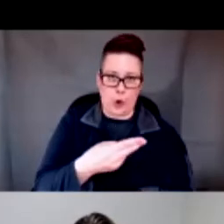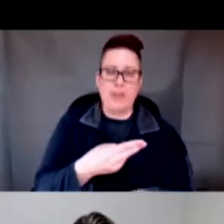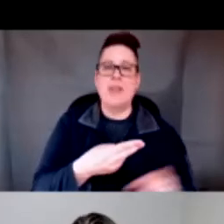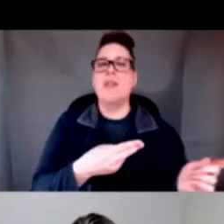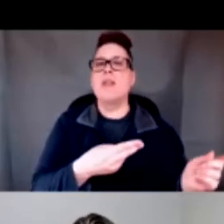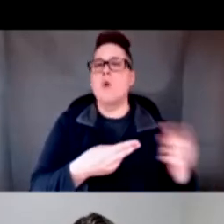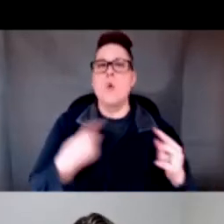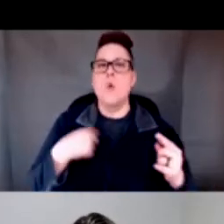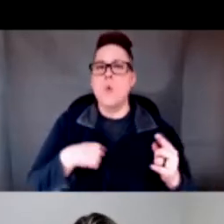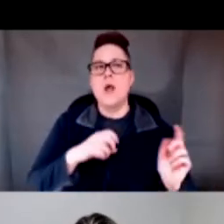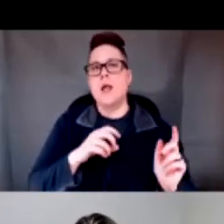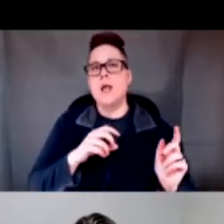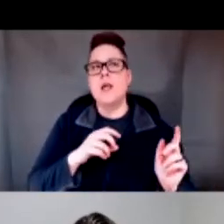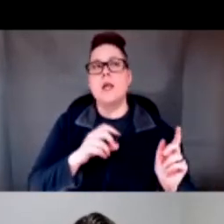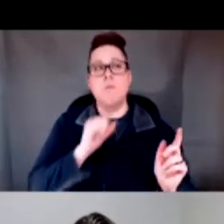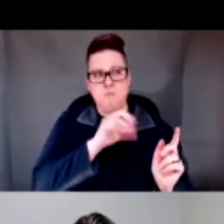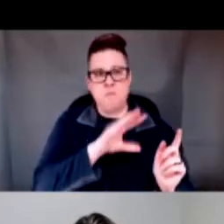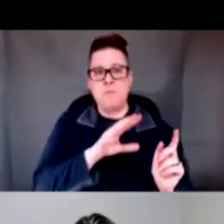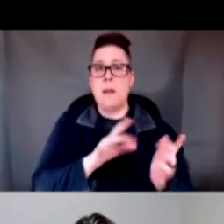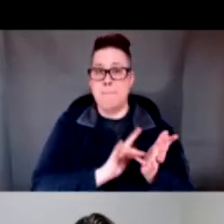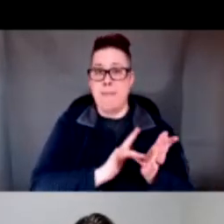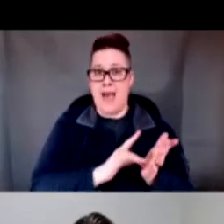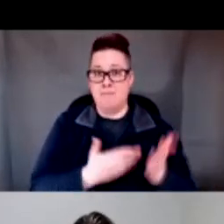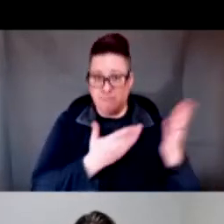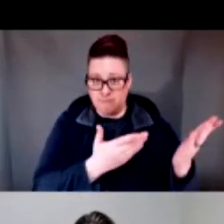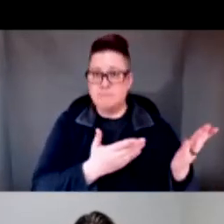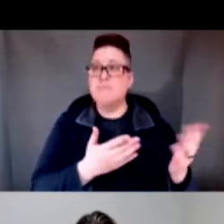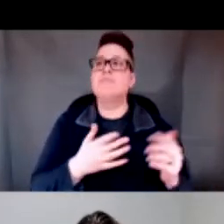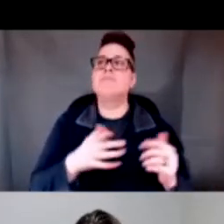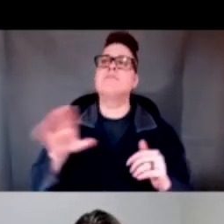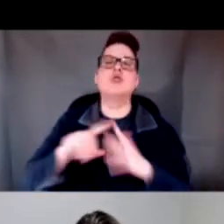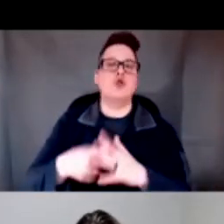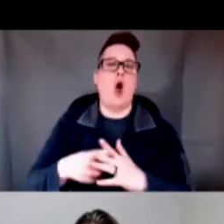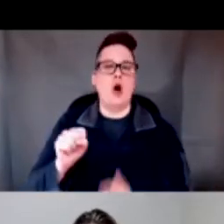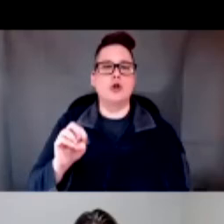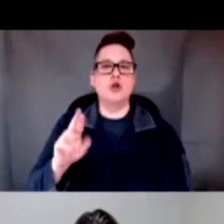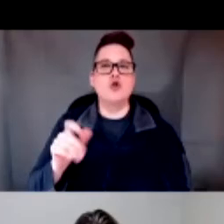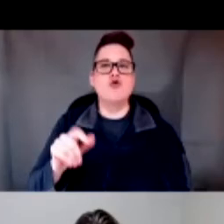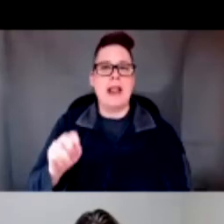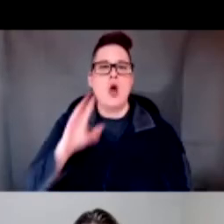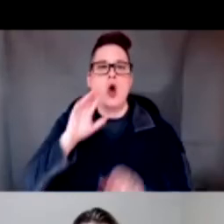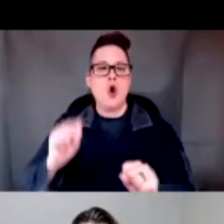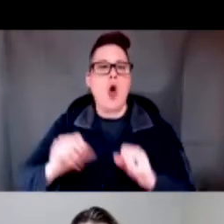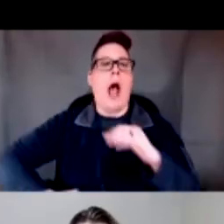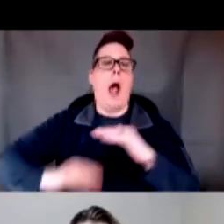communicate medication recommendations to the provider and start sertraline with a titration plan of up to 100 milligrams